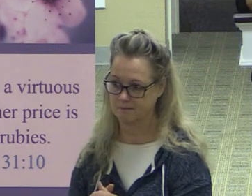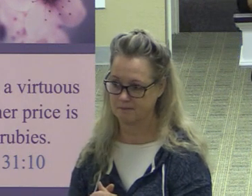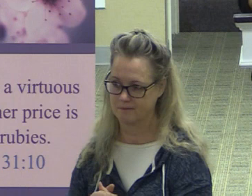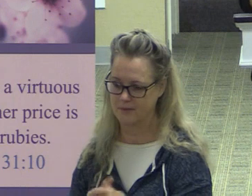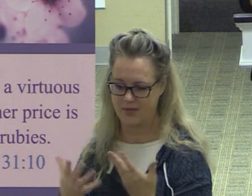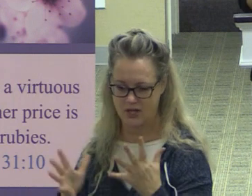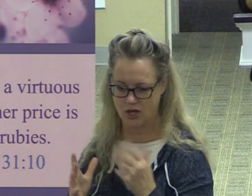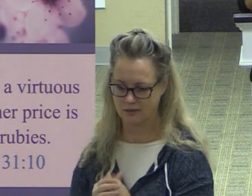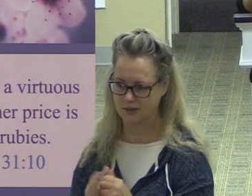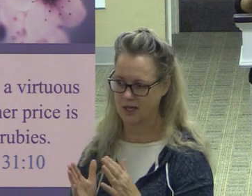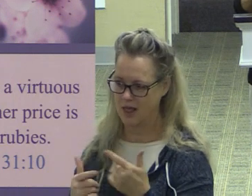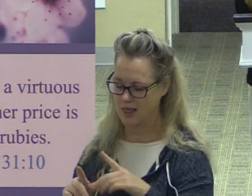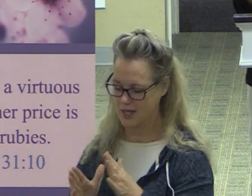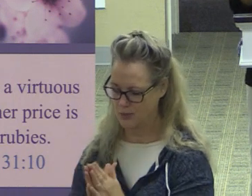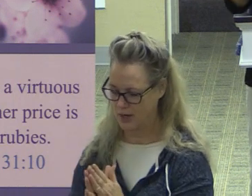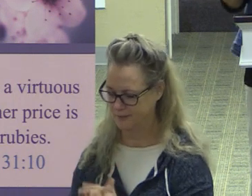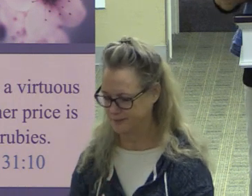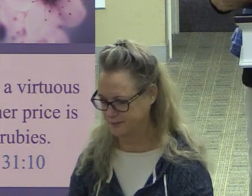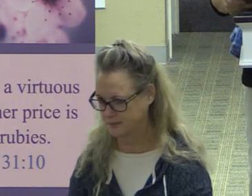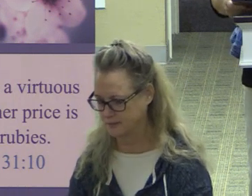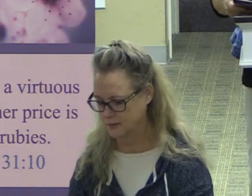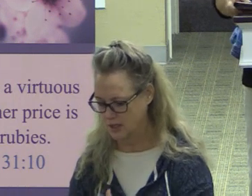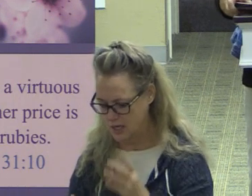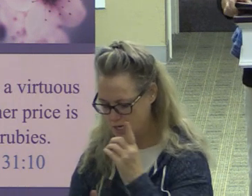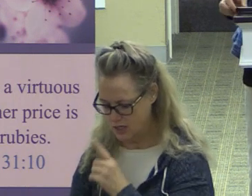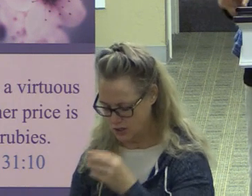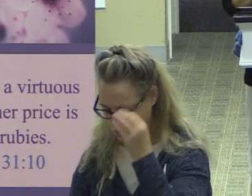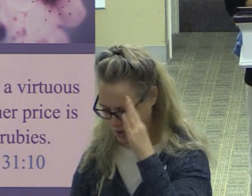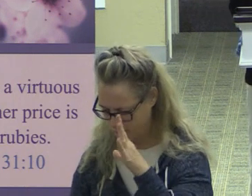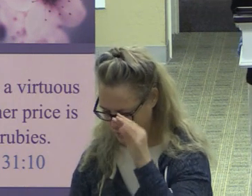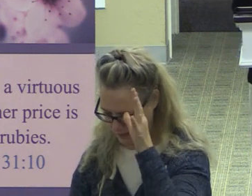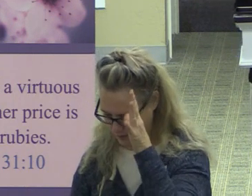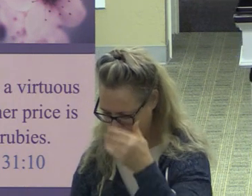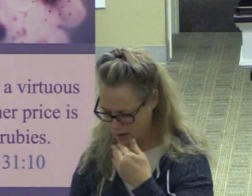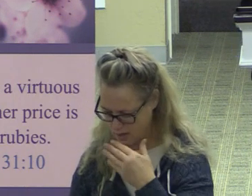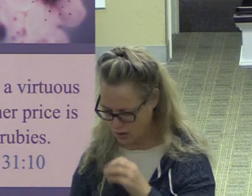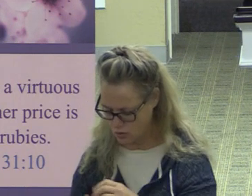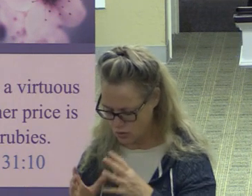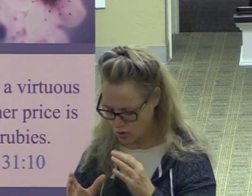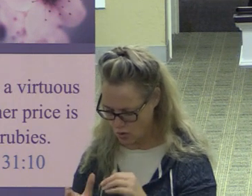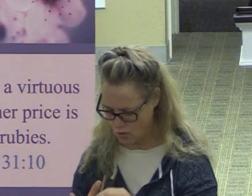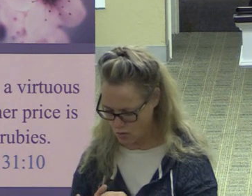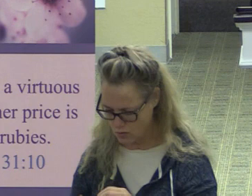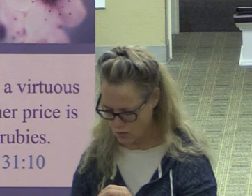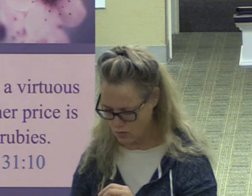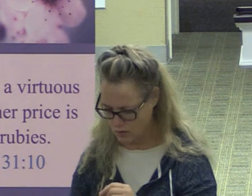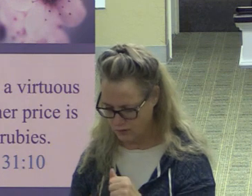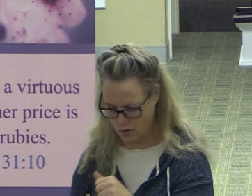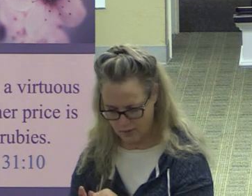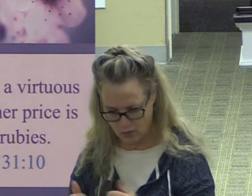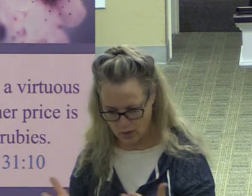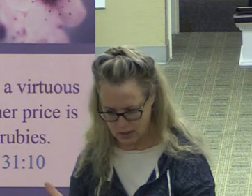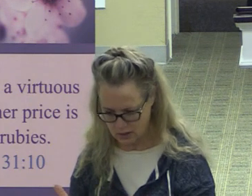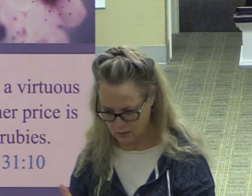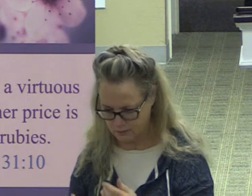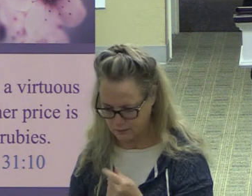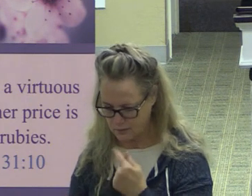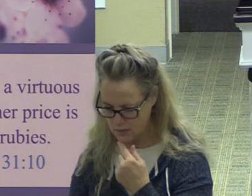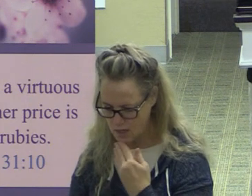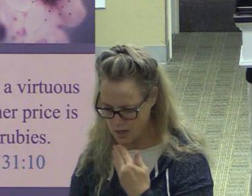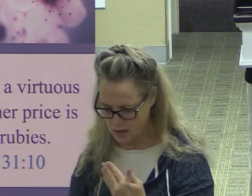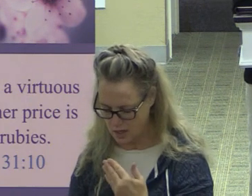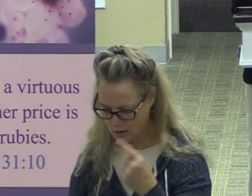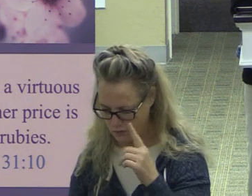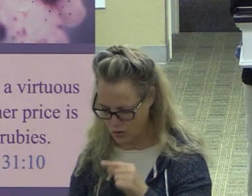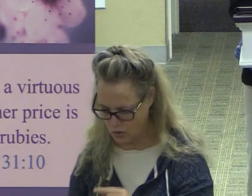And that's all. Let's pray. Dear Heavenly Father, Lord, I thank you so much for everyone who's here. And thank you, Lord,